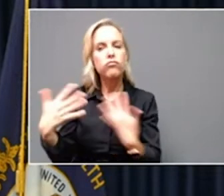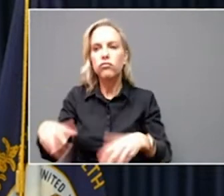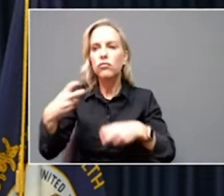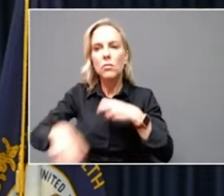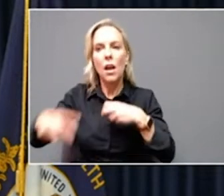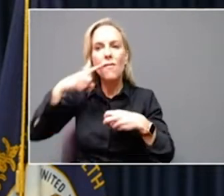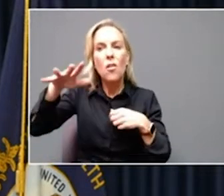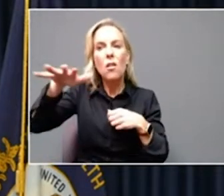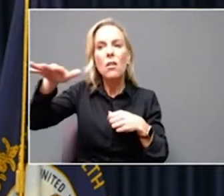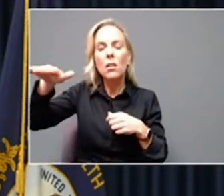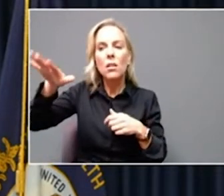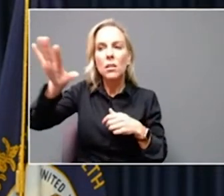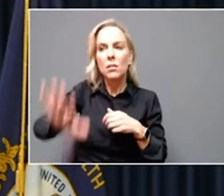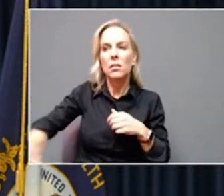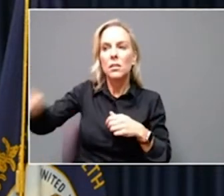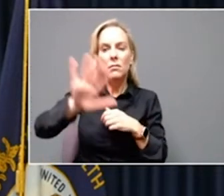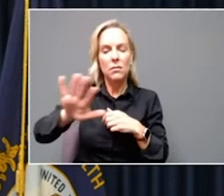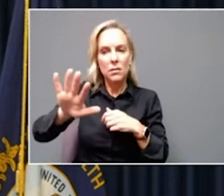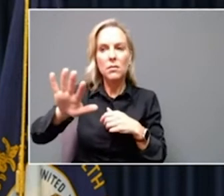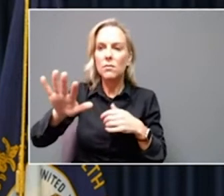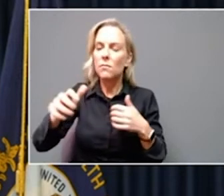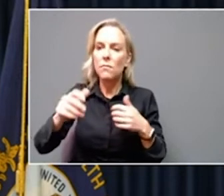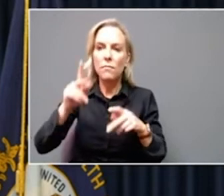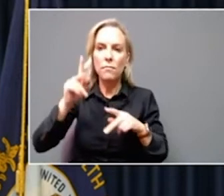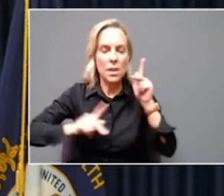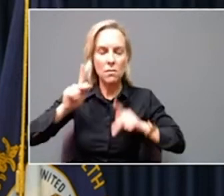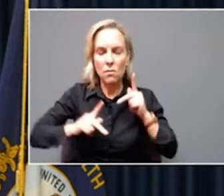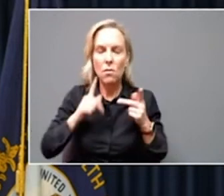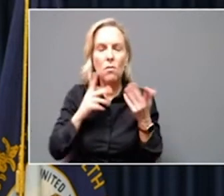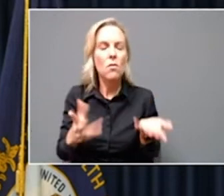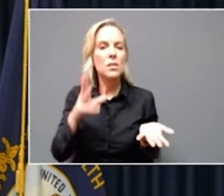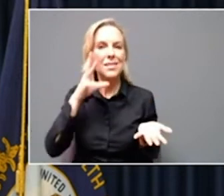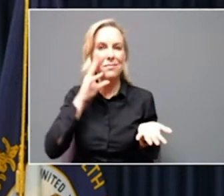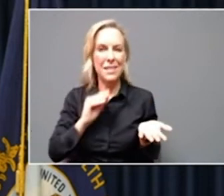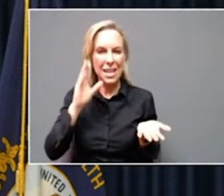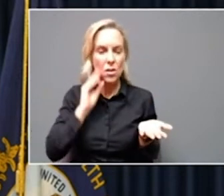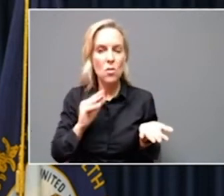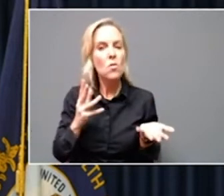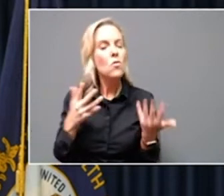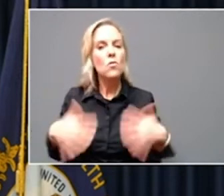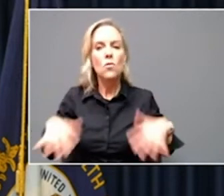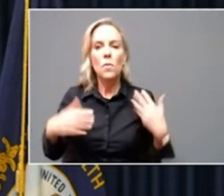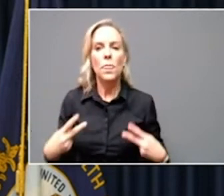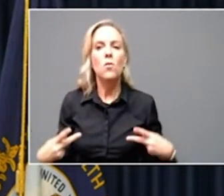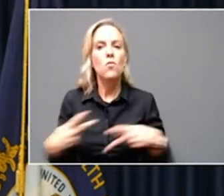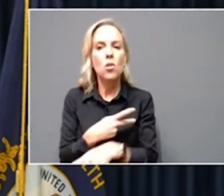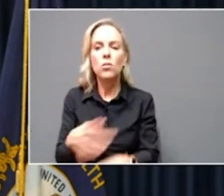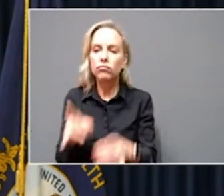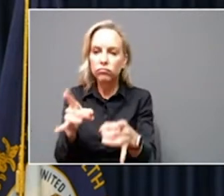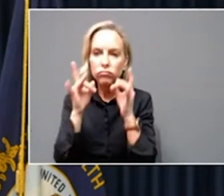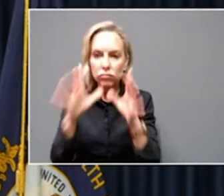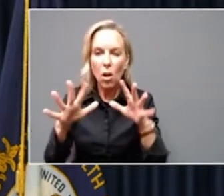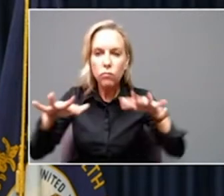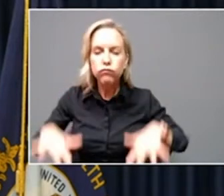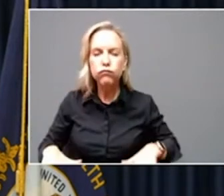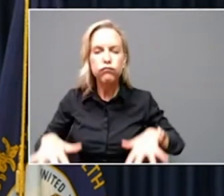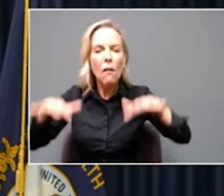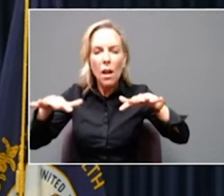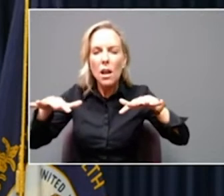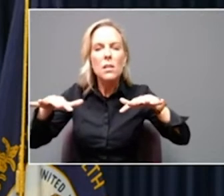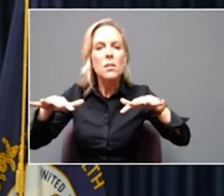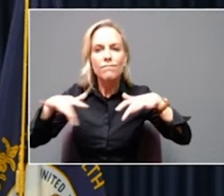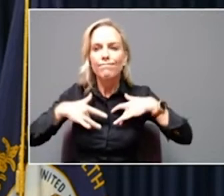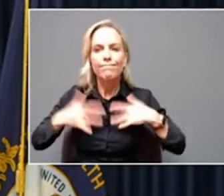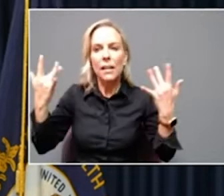of our residents. We are currently experiencing one of the worst, most devastating flooding events in Kentucky's